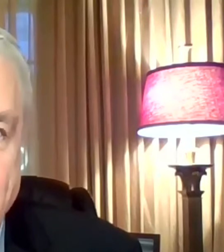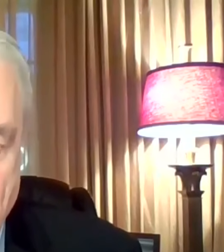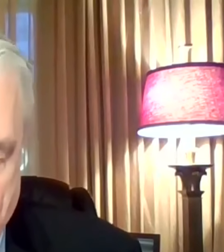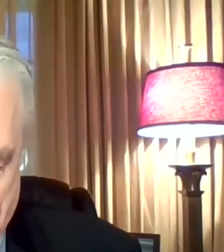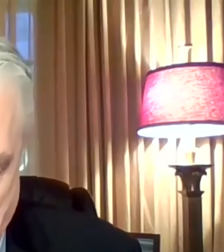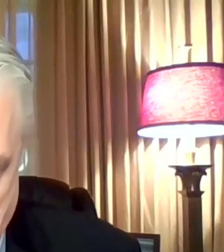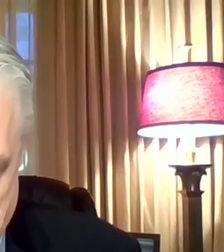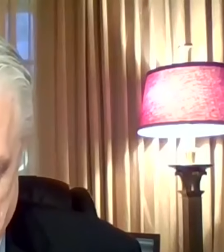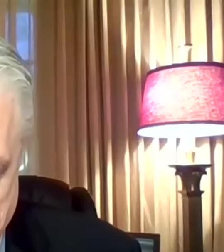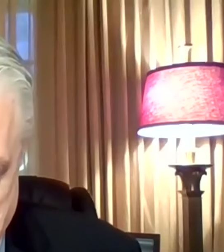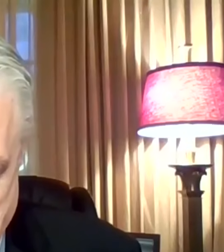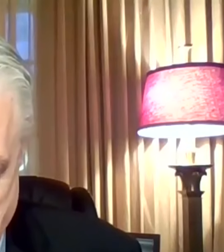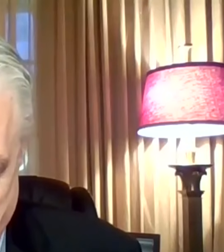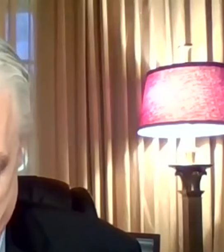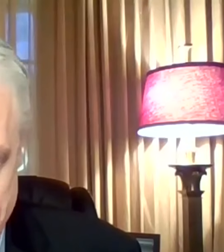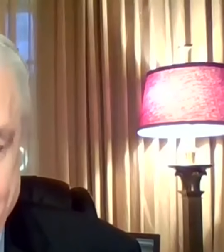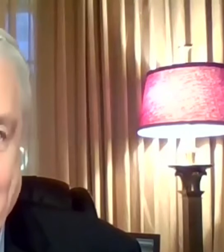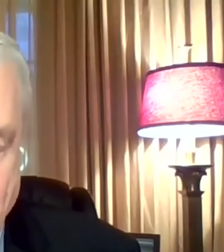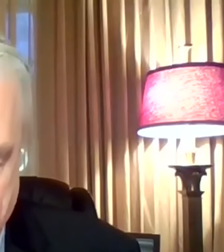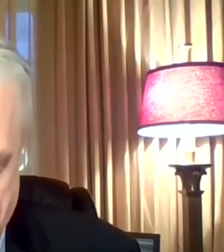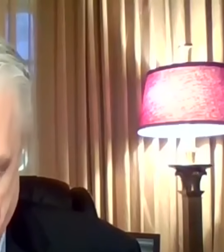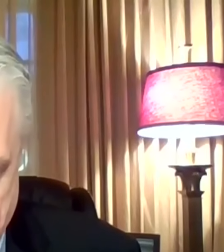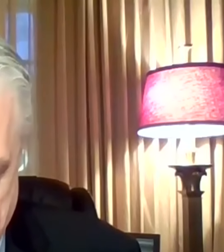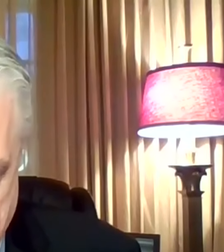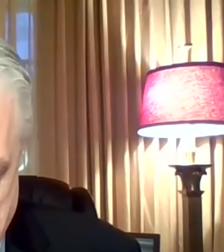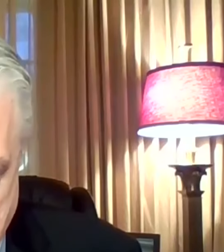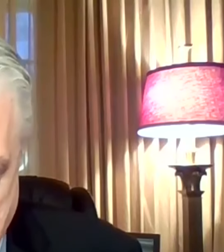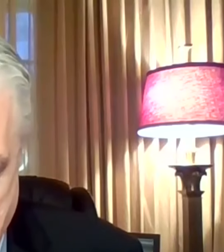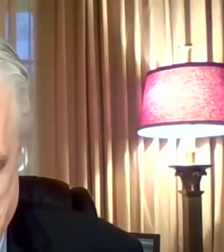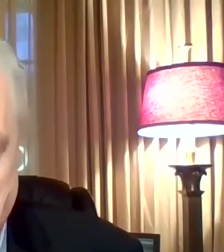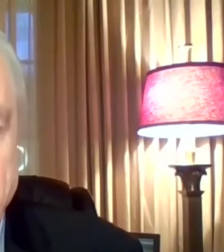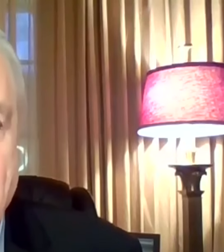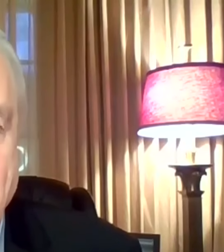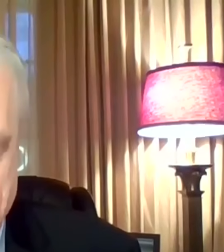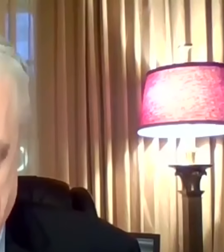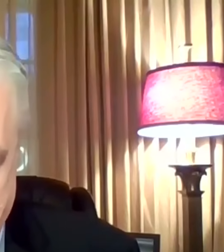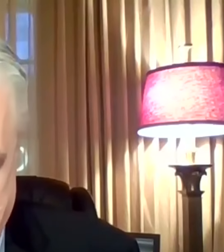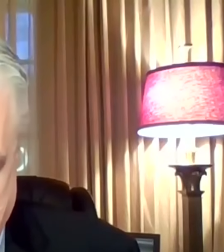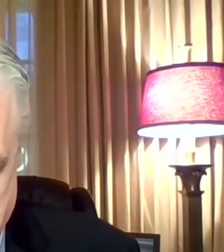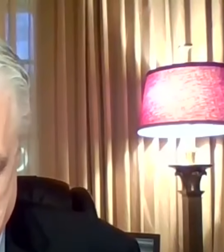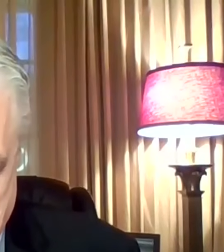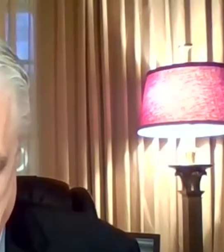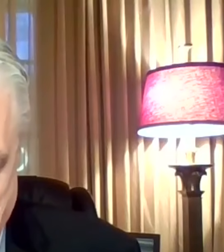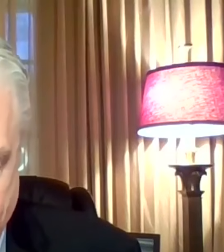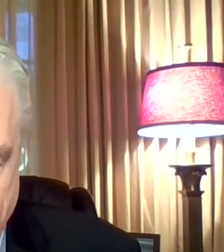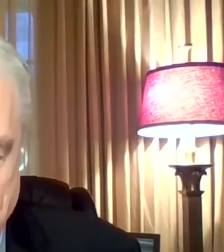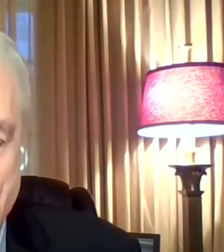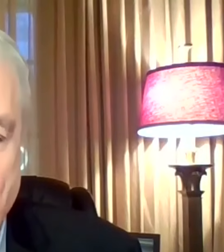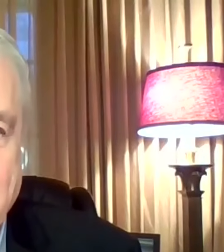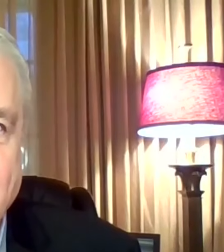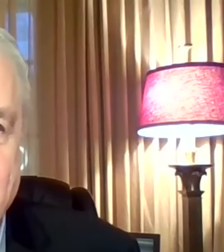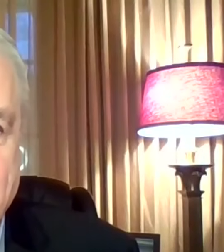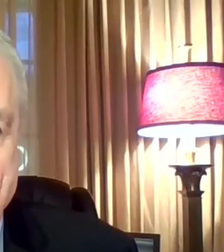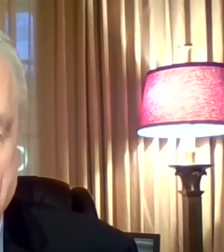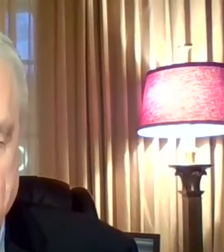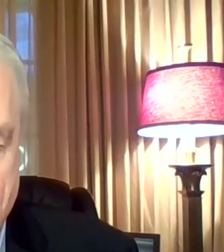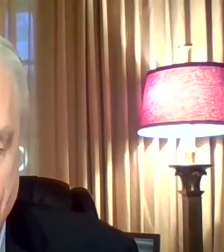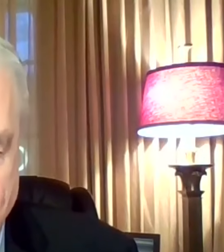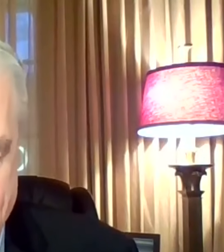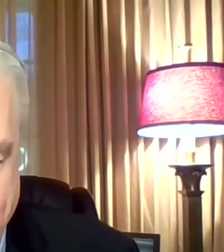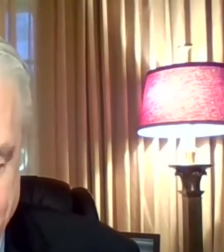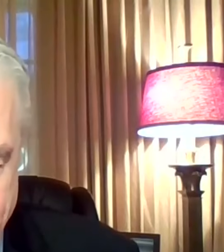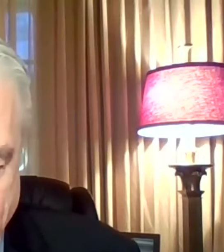no doubt that this surge is a global and national problem, but it's our problem as Nevadans to fix what we can fix